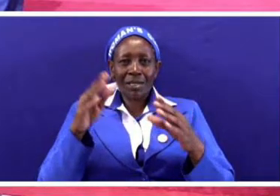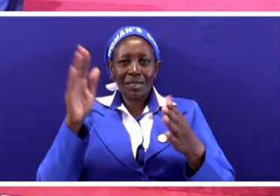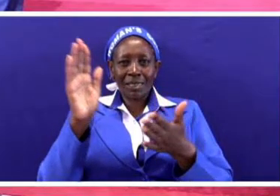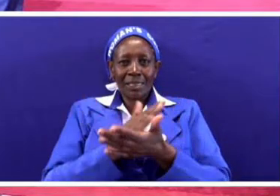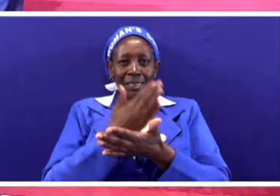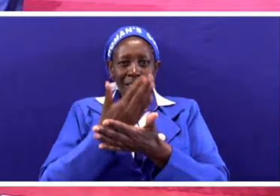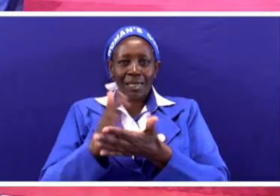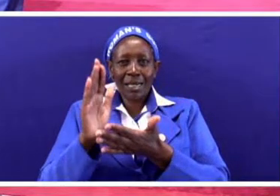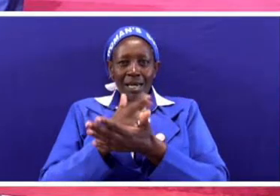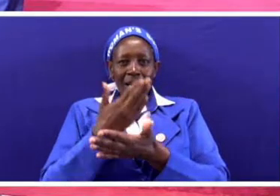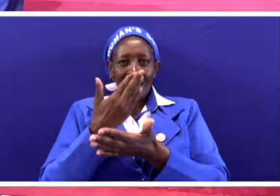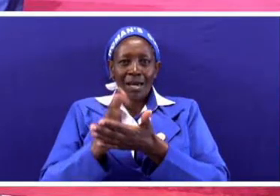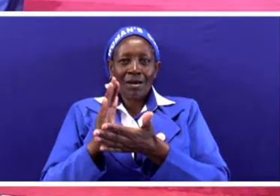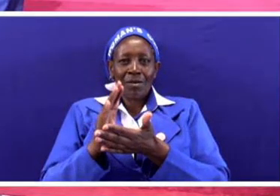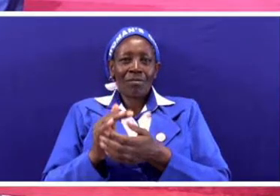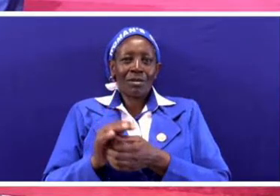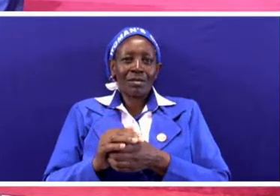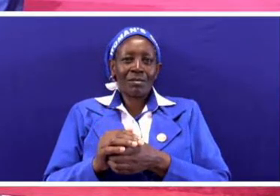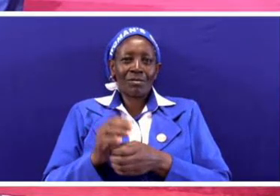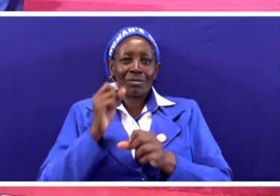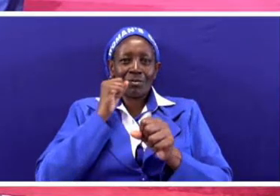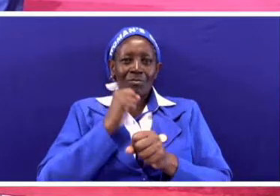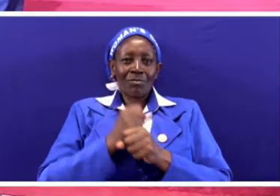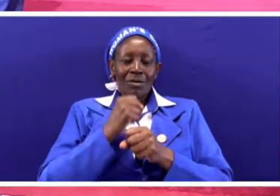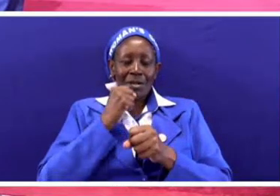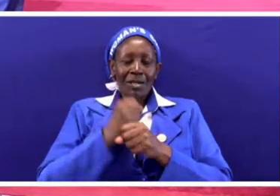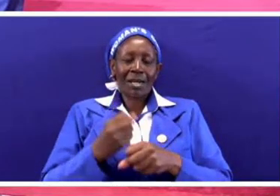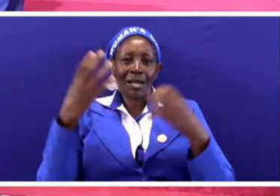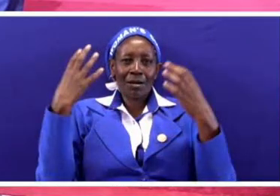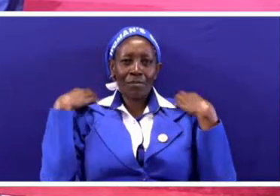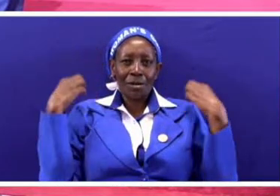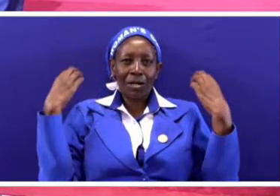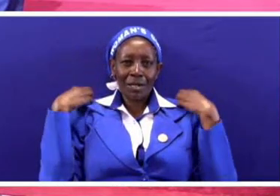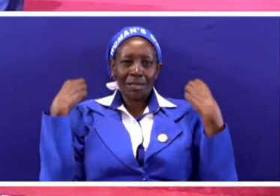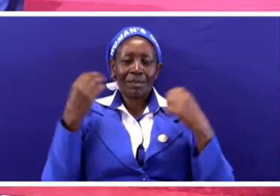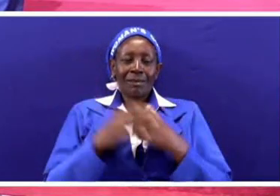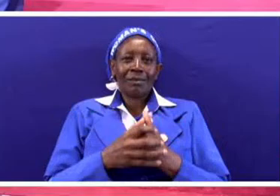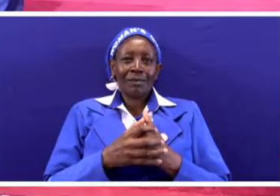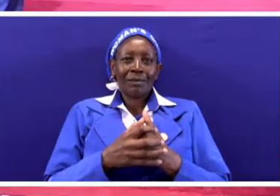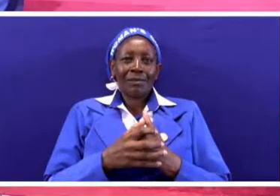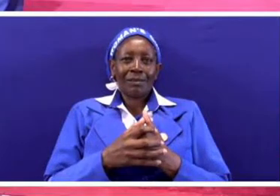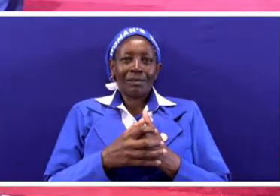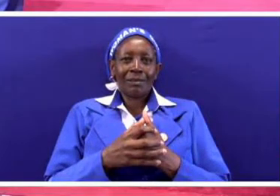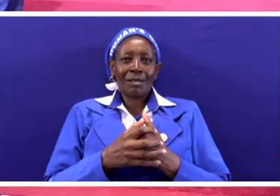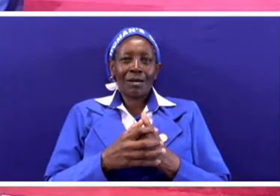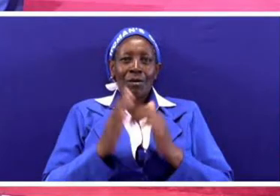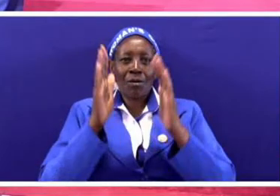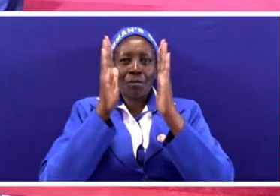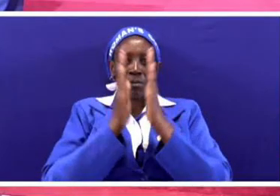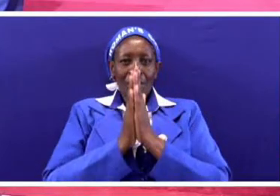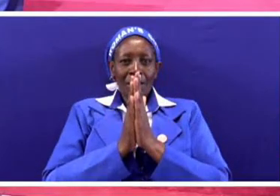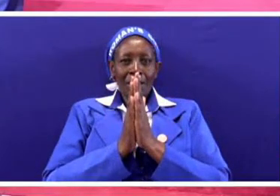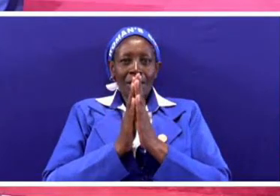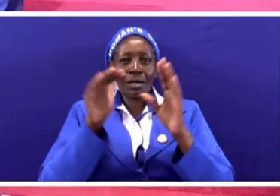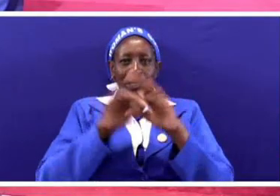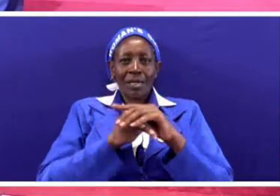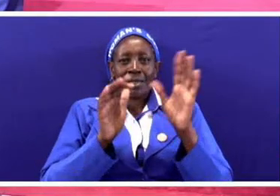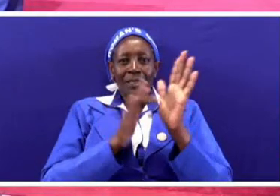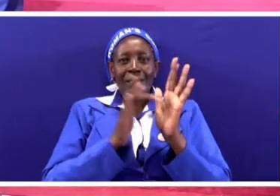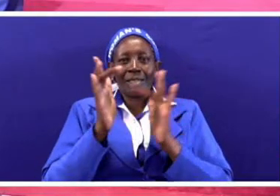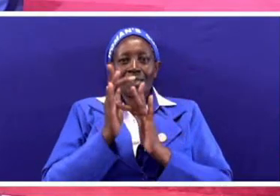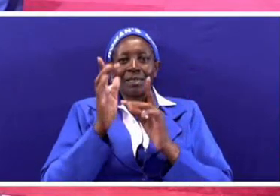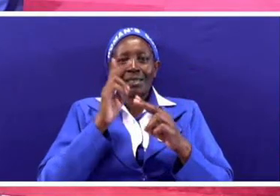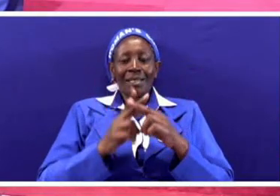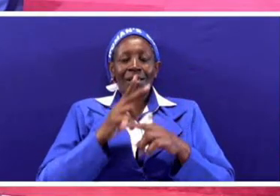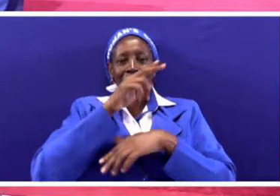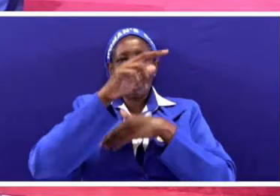it so that we are not just hearers, but doers of your word. Our prayer of faith in Jesus' name,